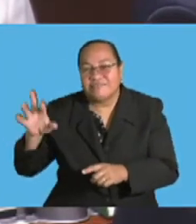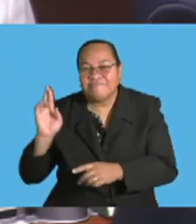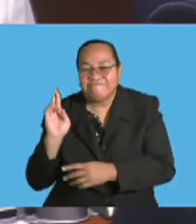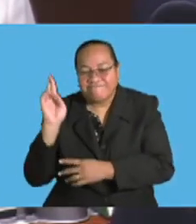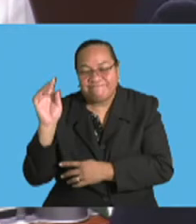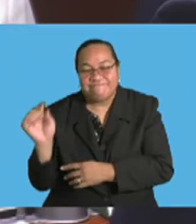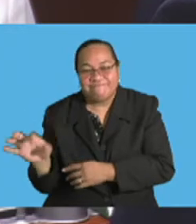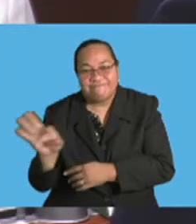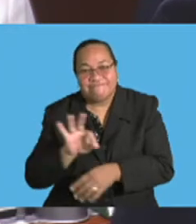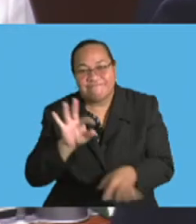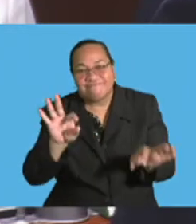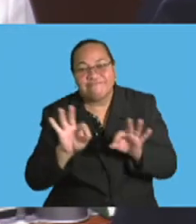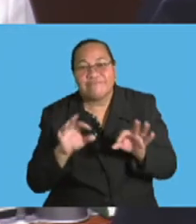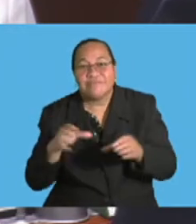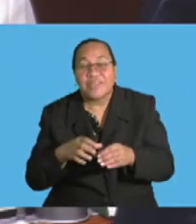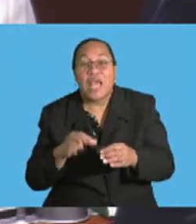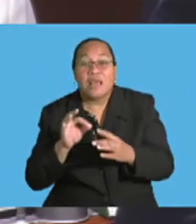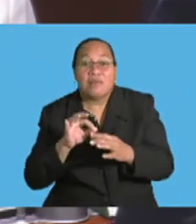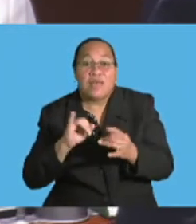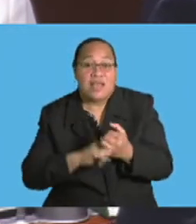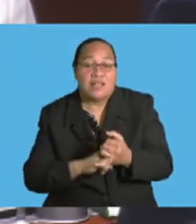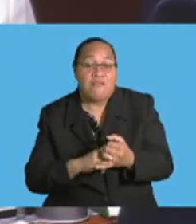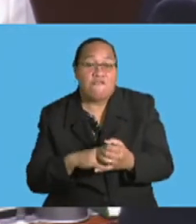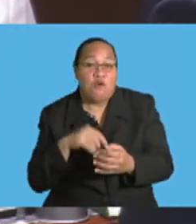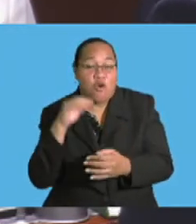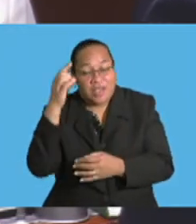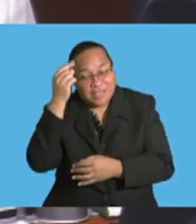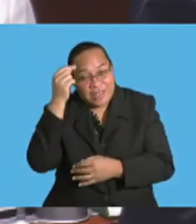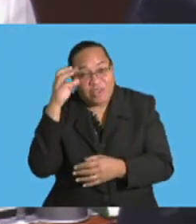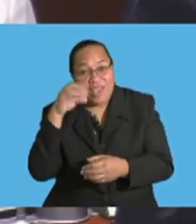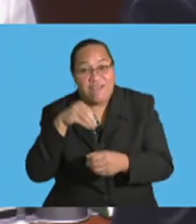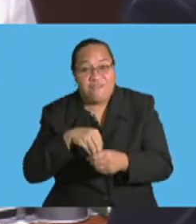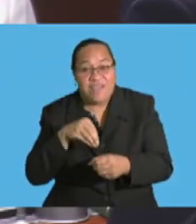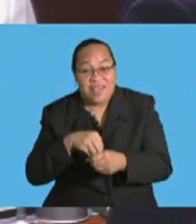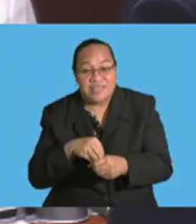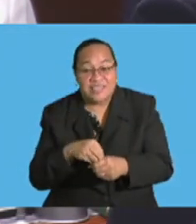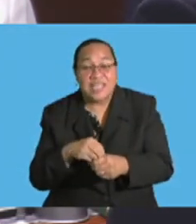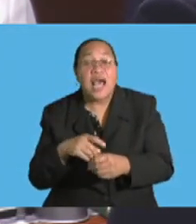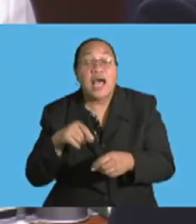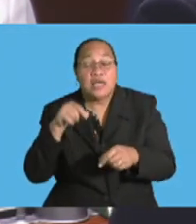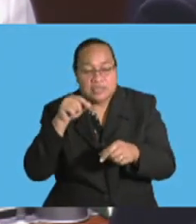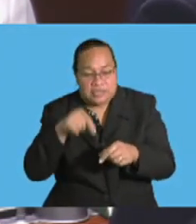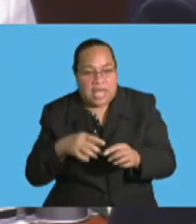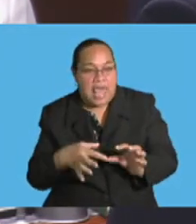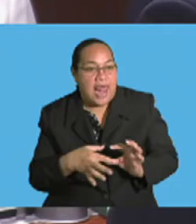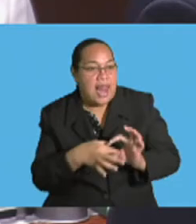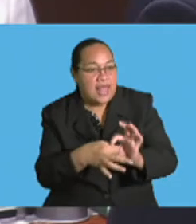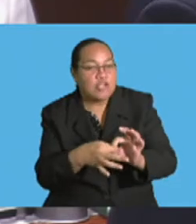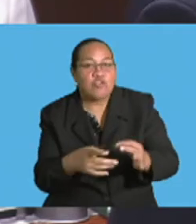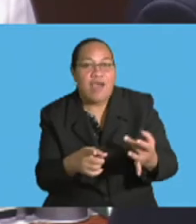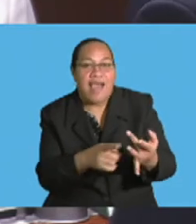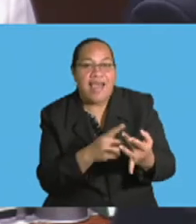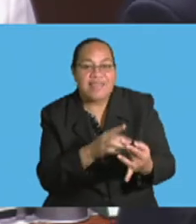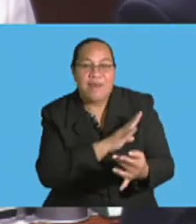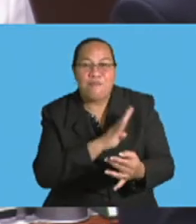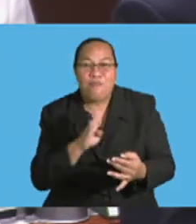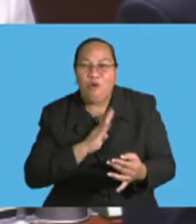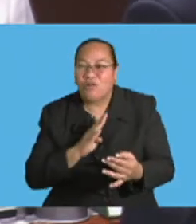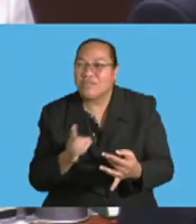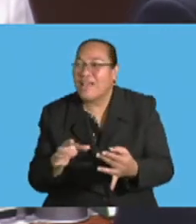Through the Permanent Secretary of iTaukei Affairs, the Council is linked to other boards, council and